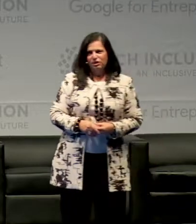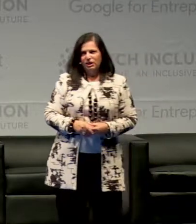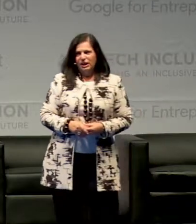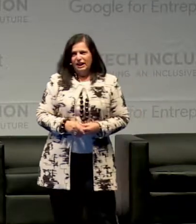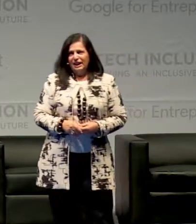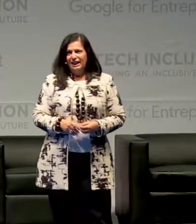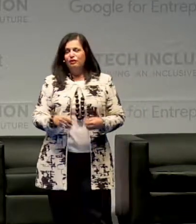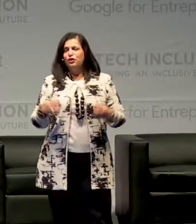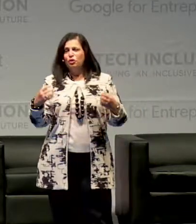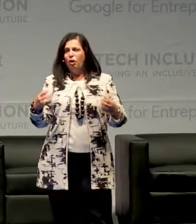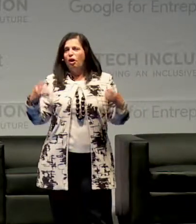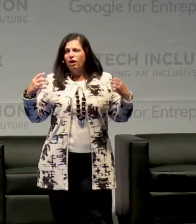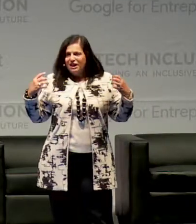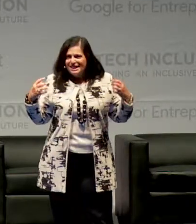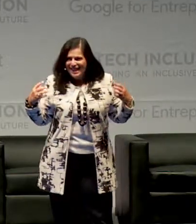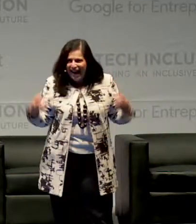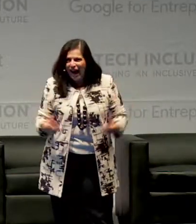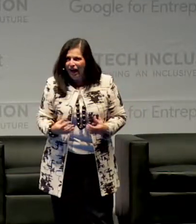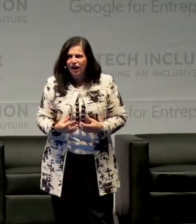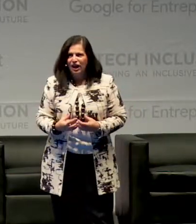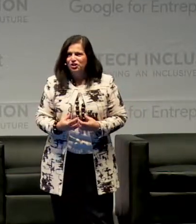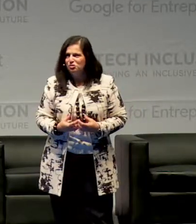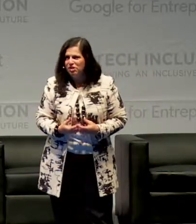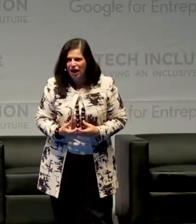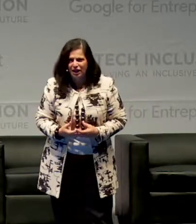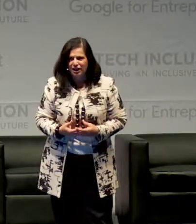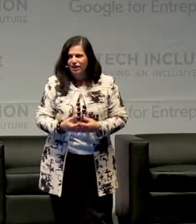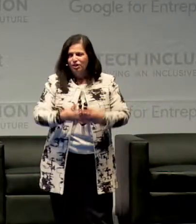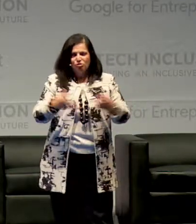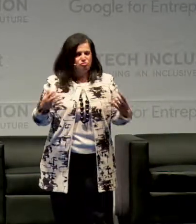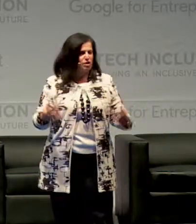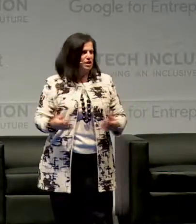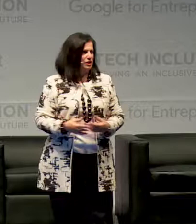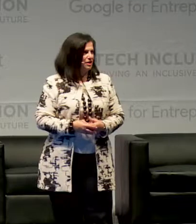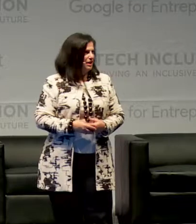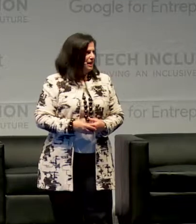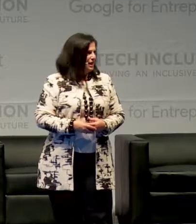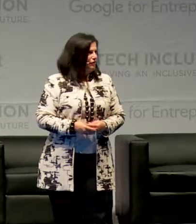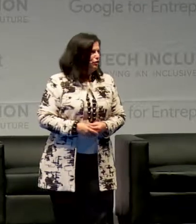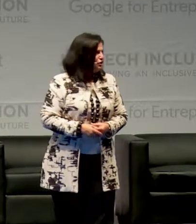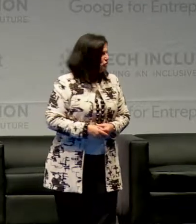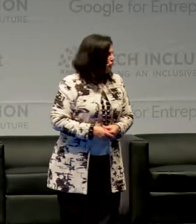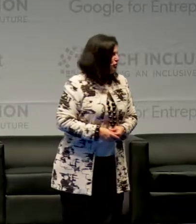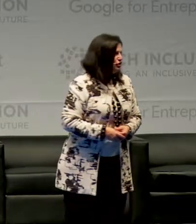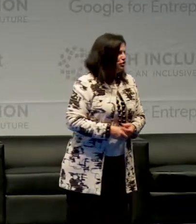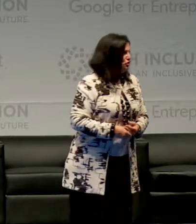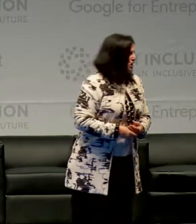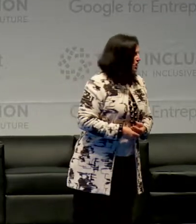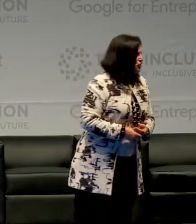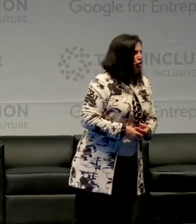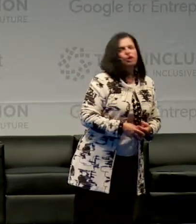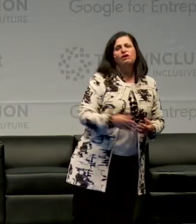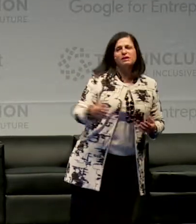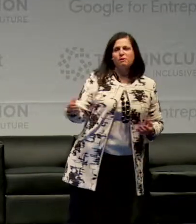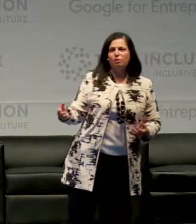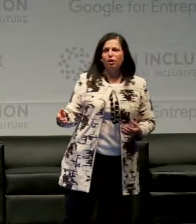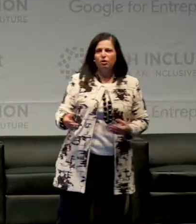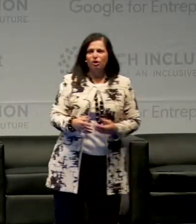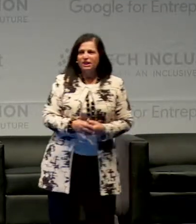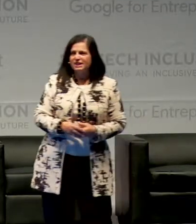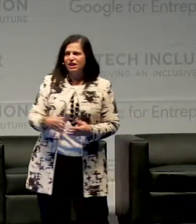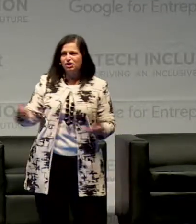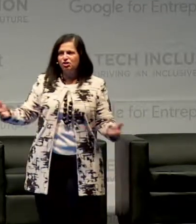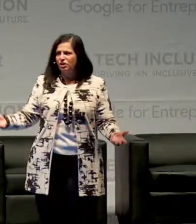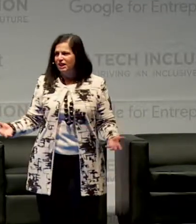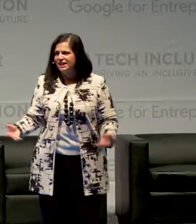you, if you are tech and you get it, great. If you're in diversity, you're in HR, you're some other part of